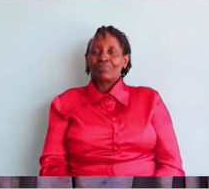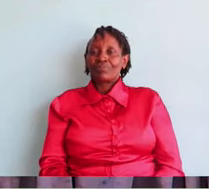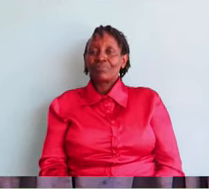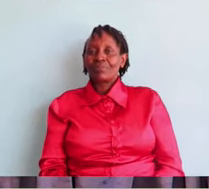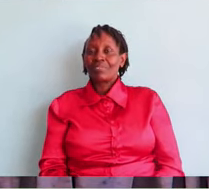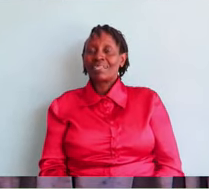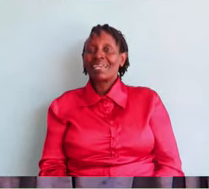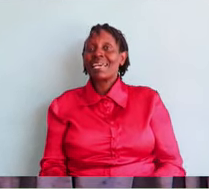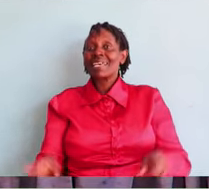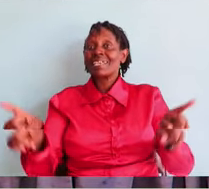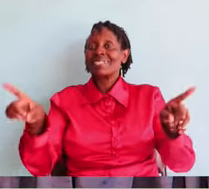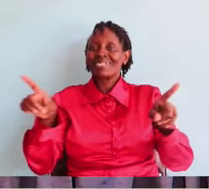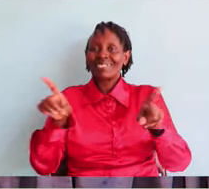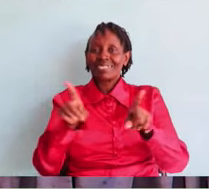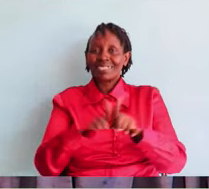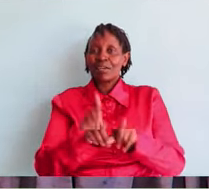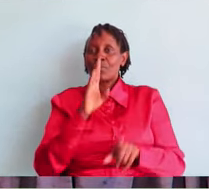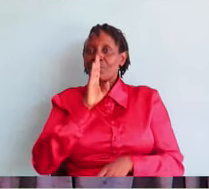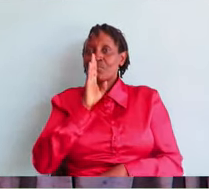And so I found myself also being